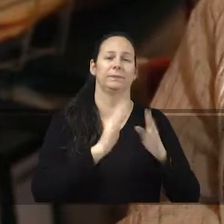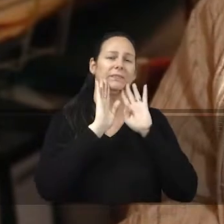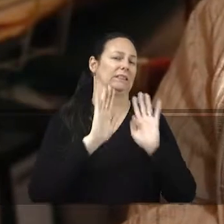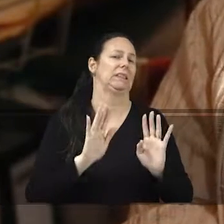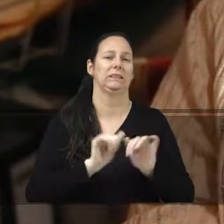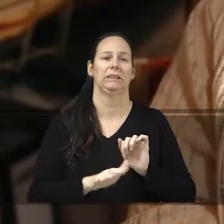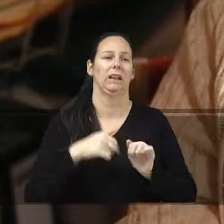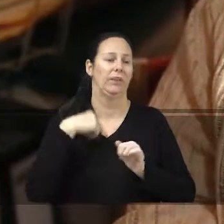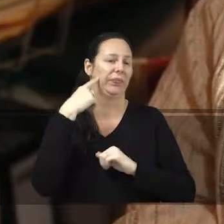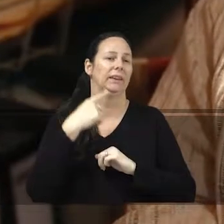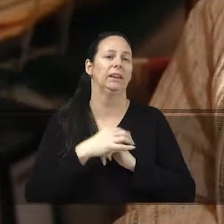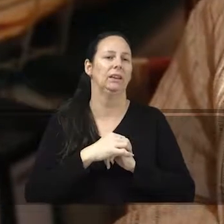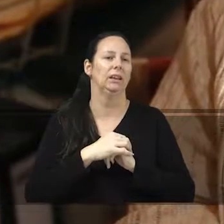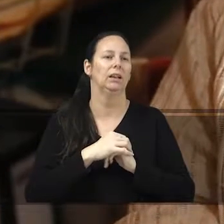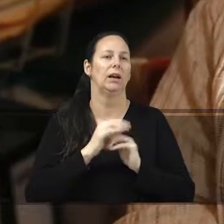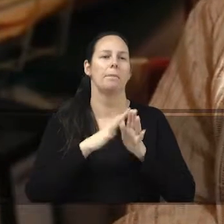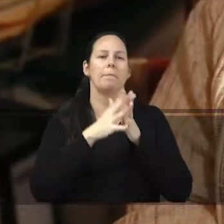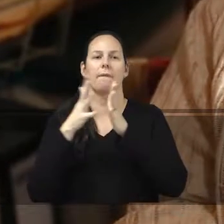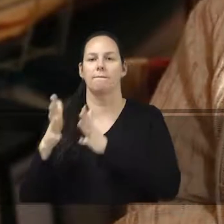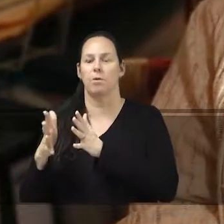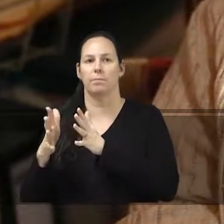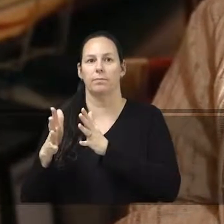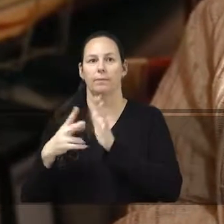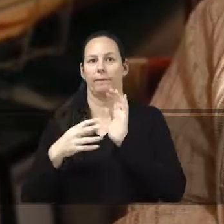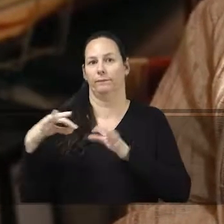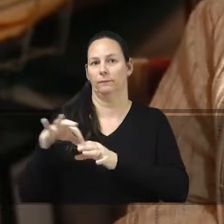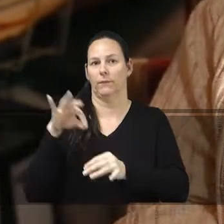the voting system folding at one time